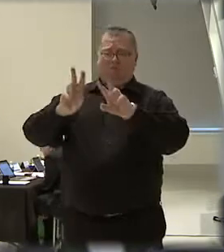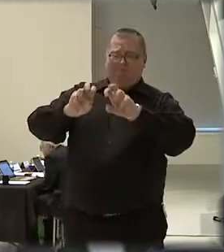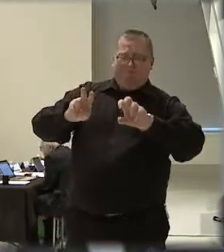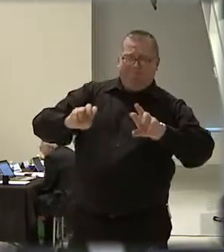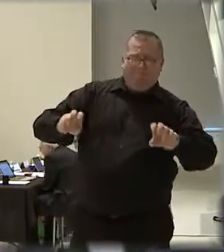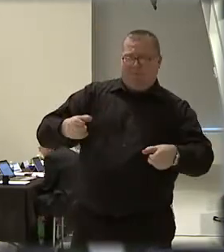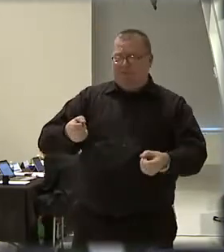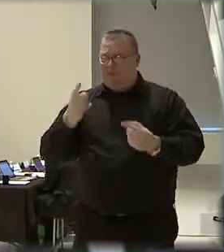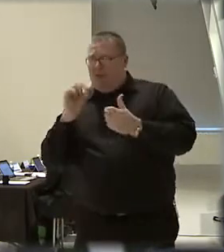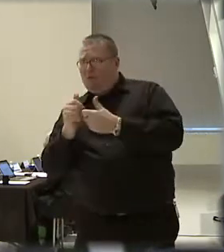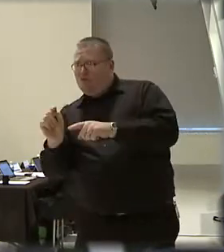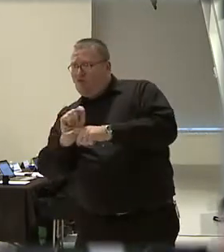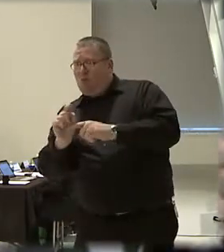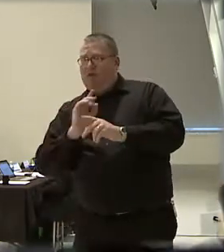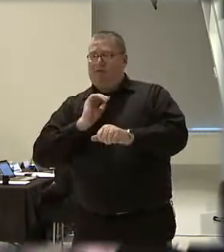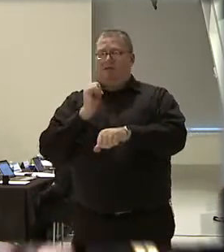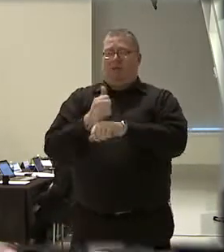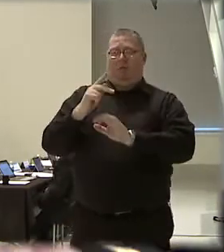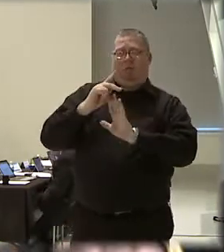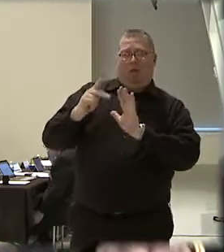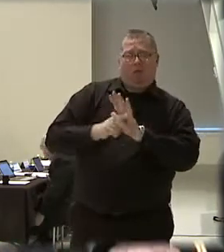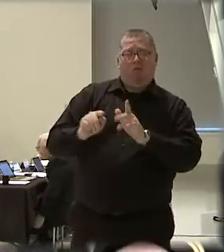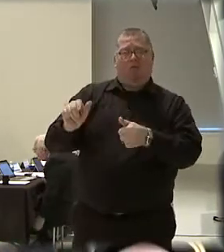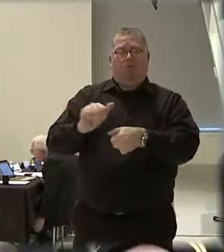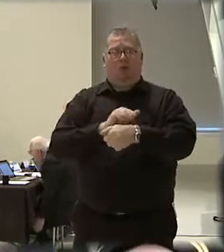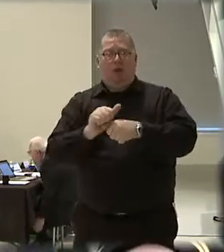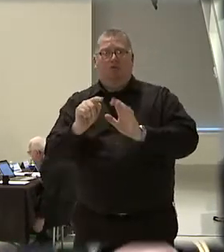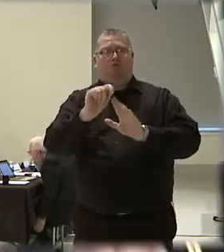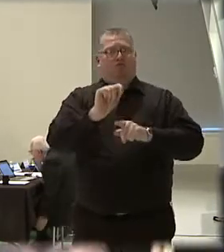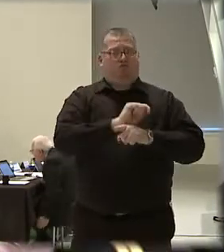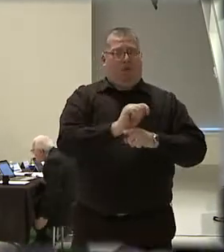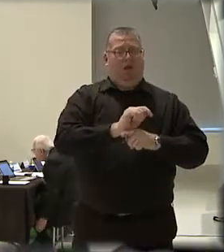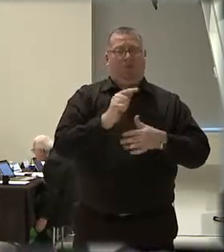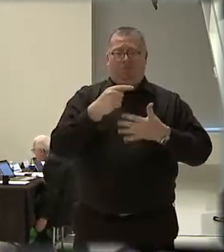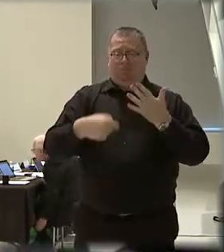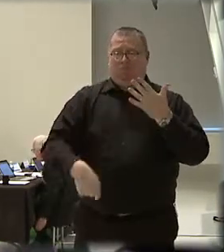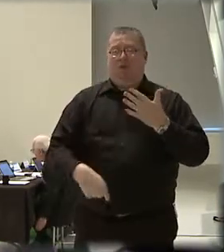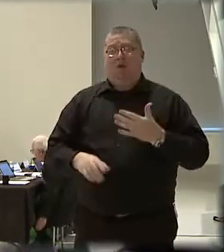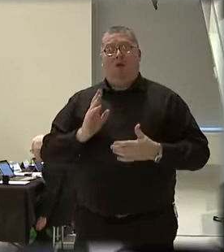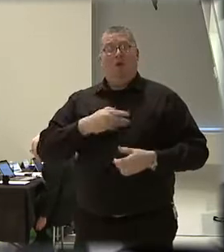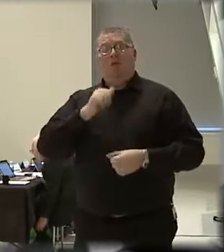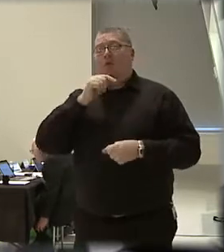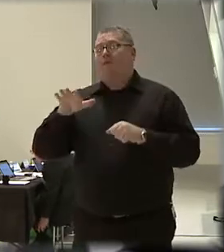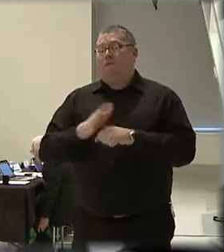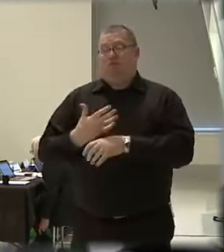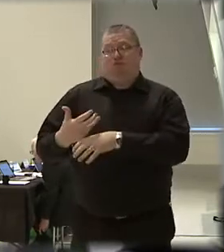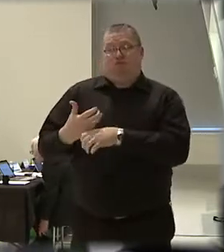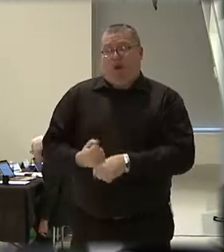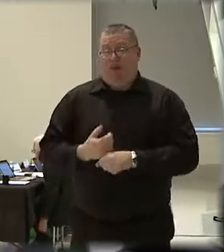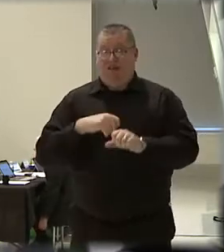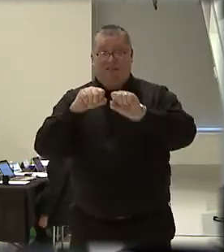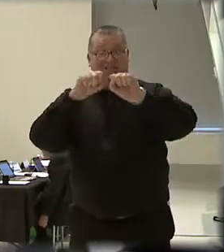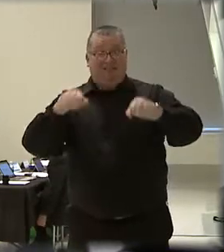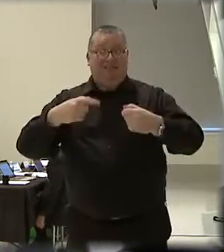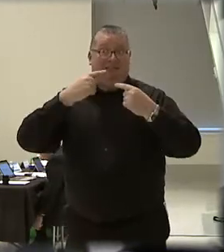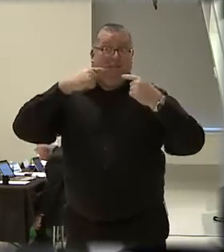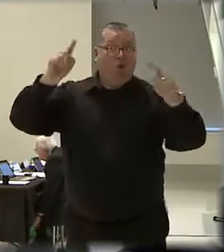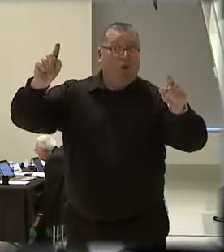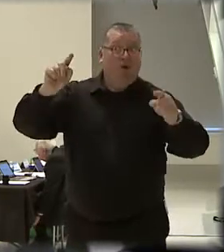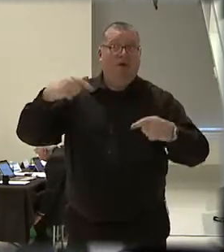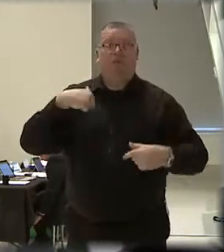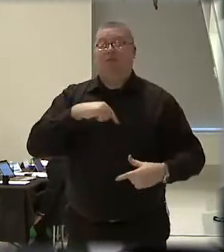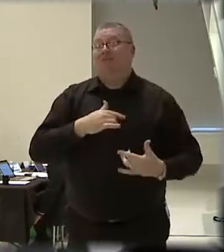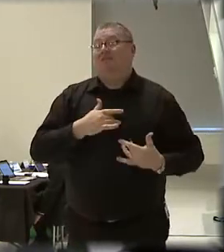actually inform policies, practices, and training. Since we don't fully trust our systems to work for us,